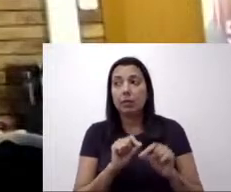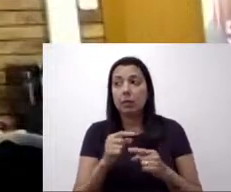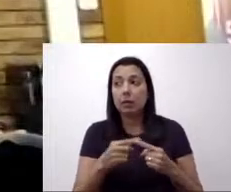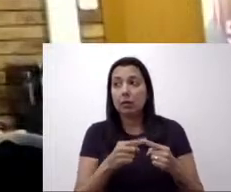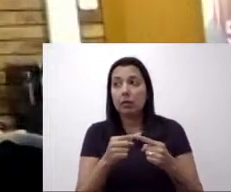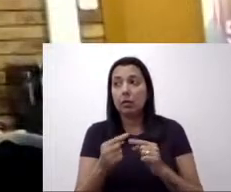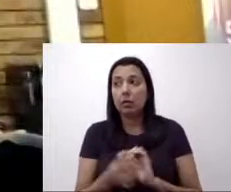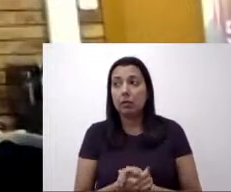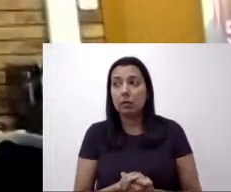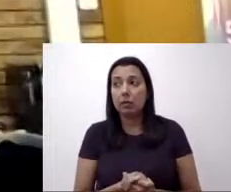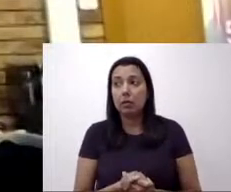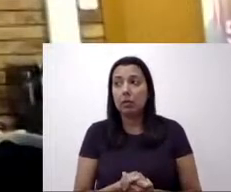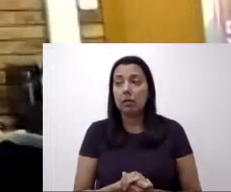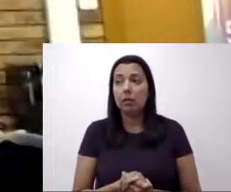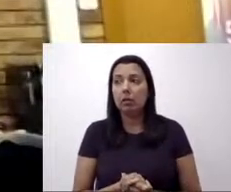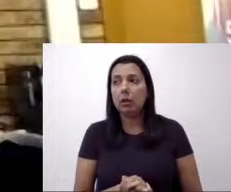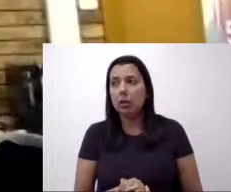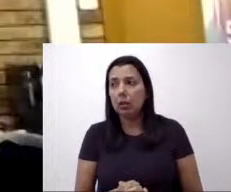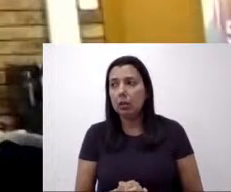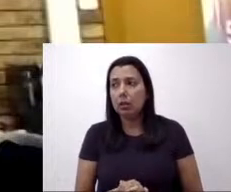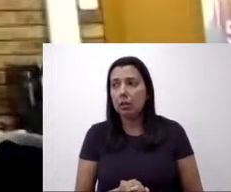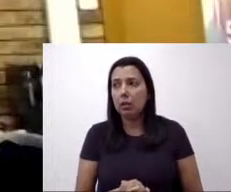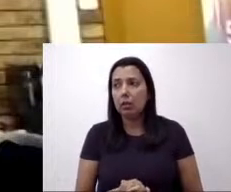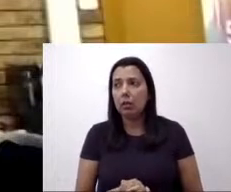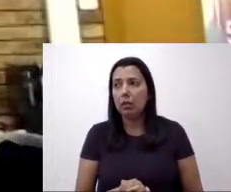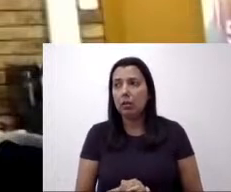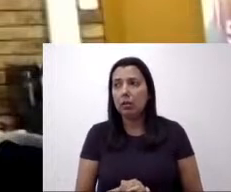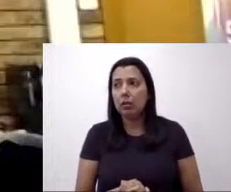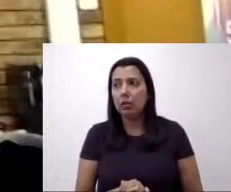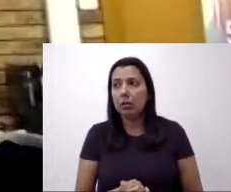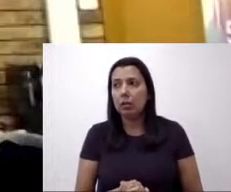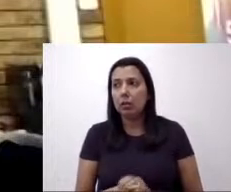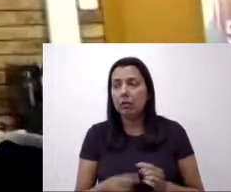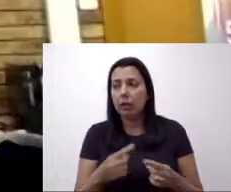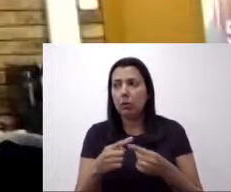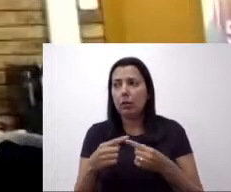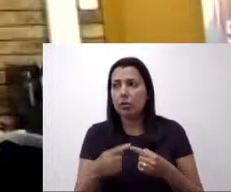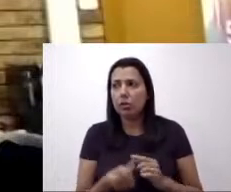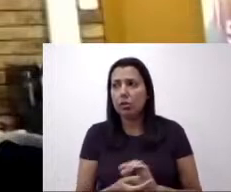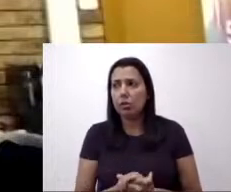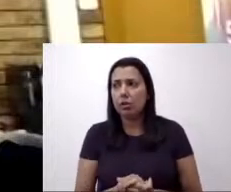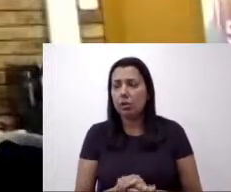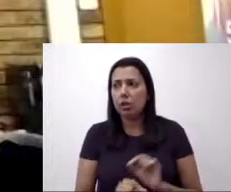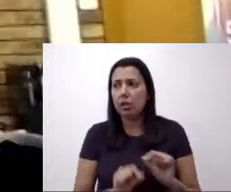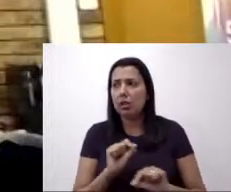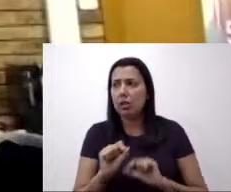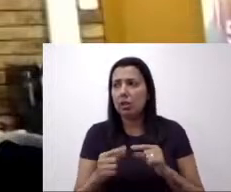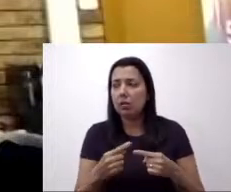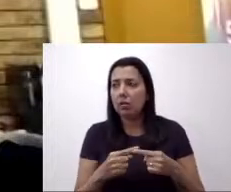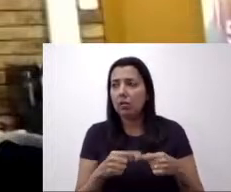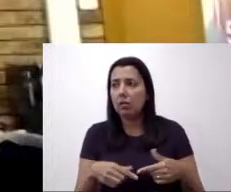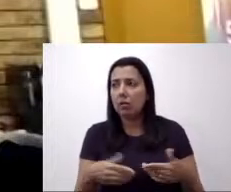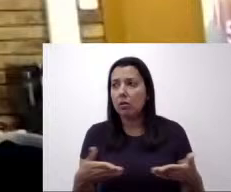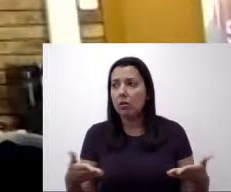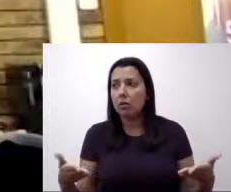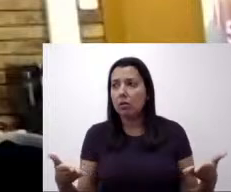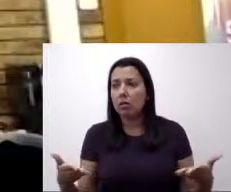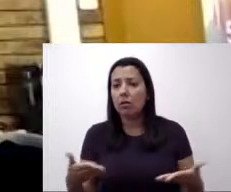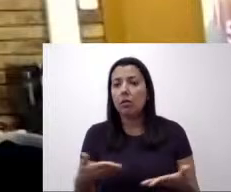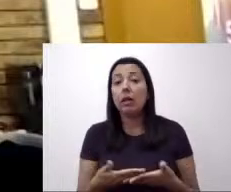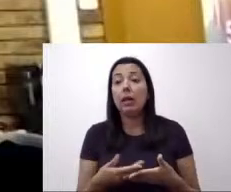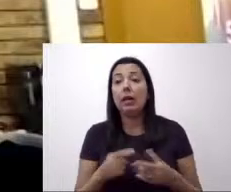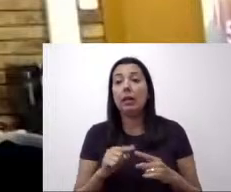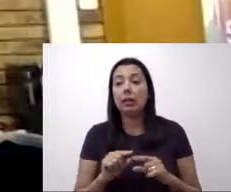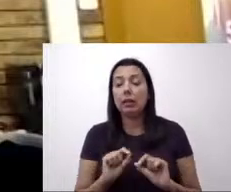the ability of the actors to adapt the concept, the interest, the belief, and whatever in